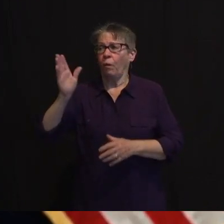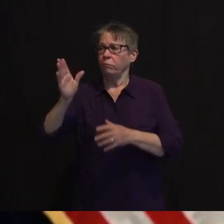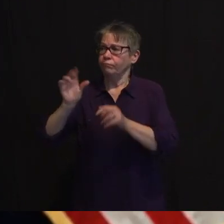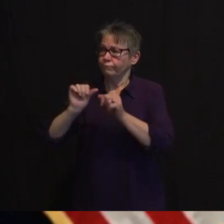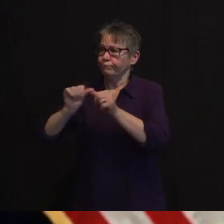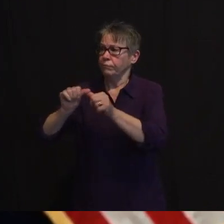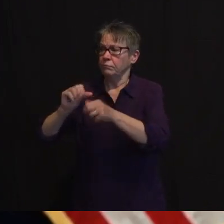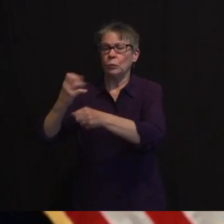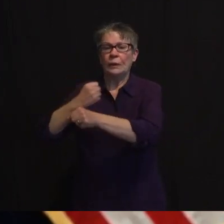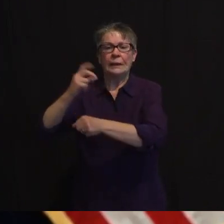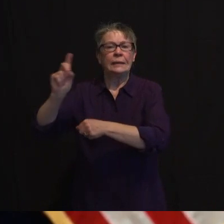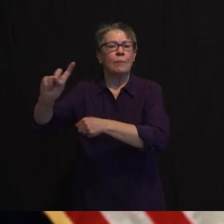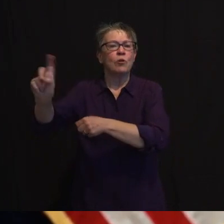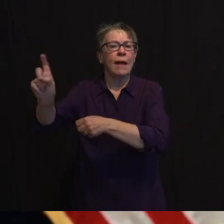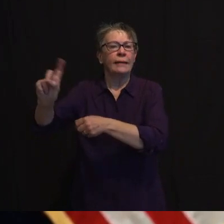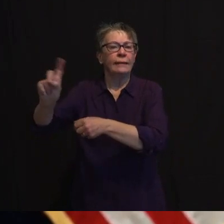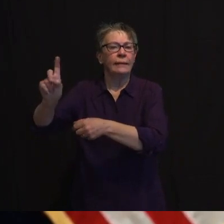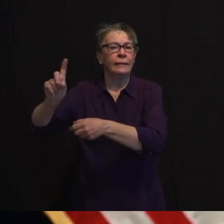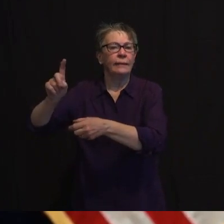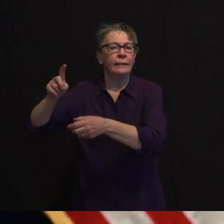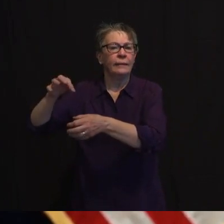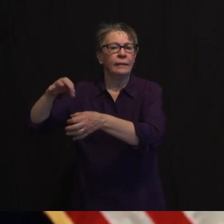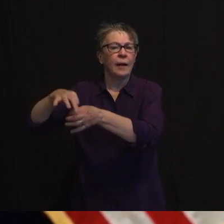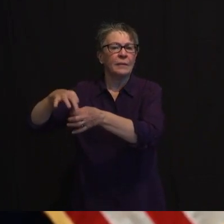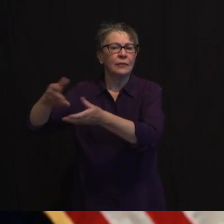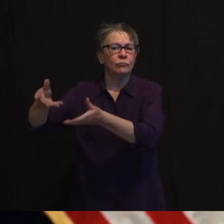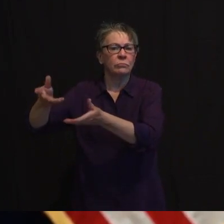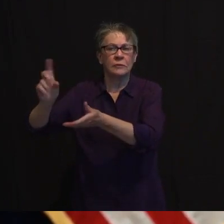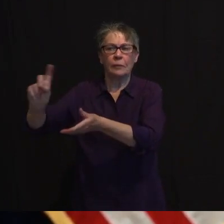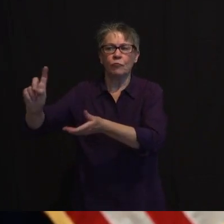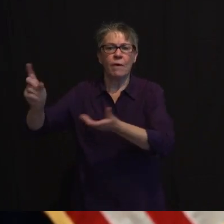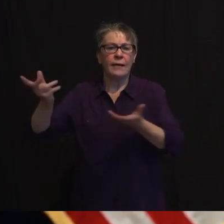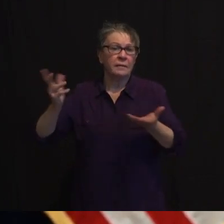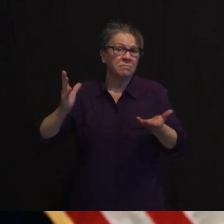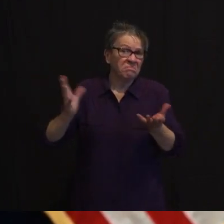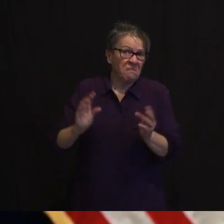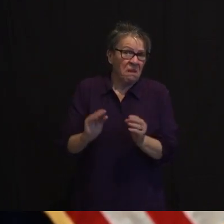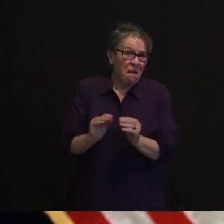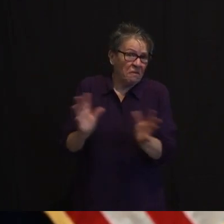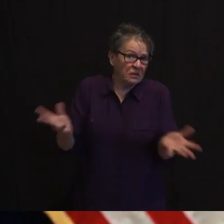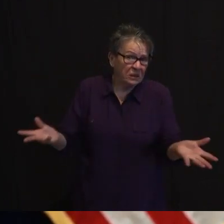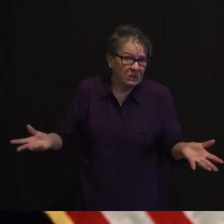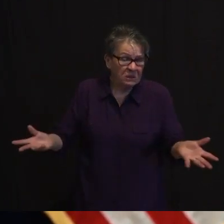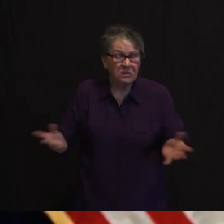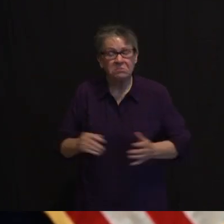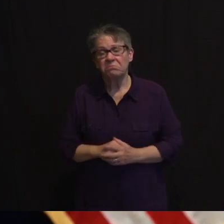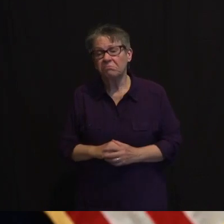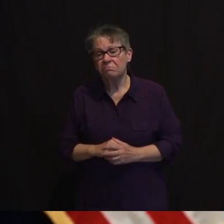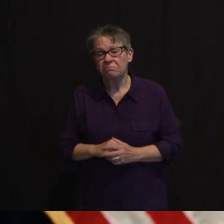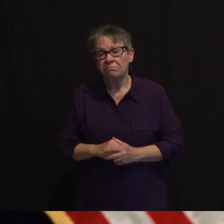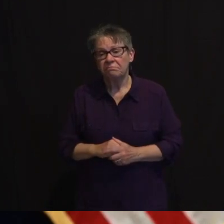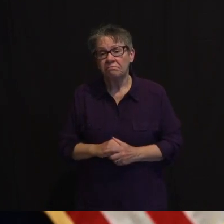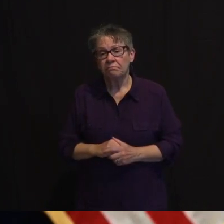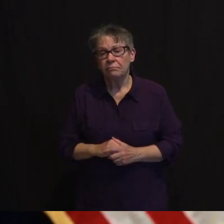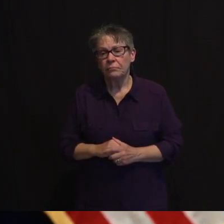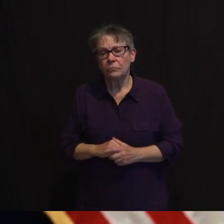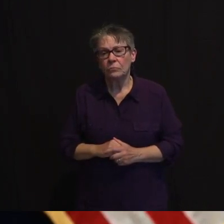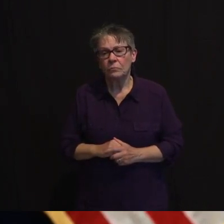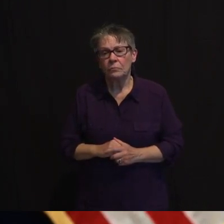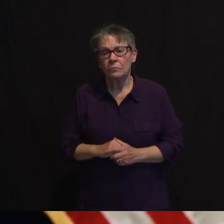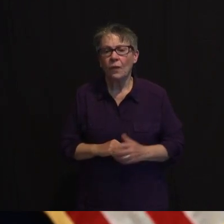On peak surge, there were some projections not that long ago of 14,000 hospitalizations by Sunday. Governor, you just mentioned a